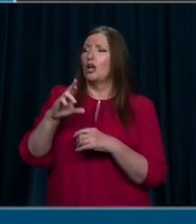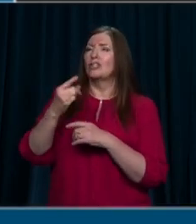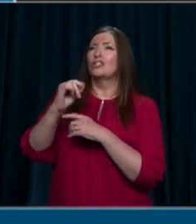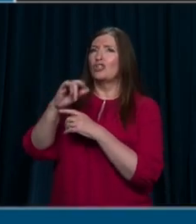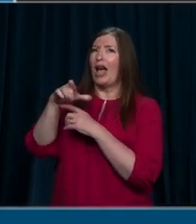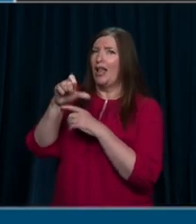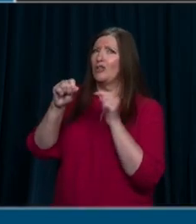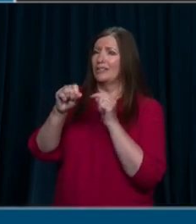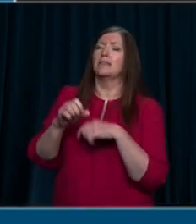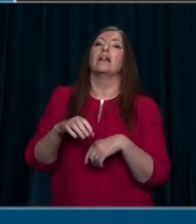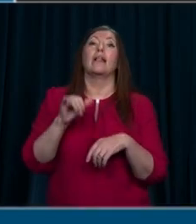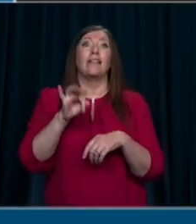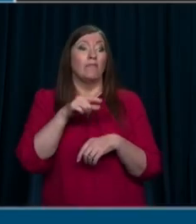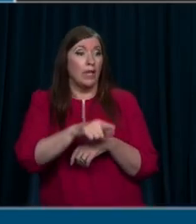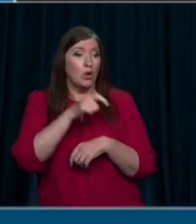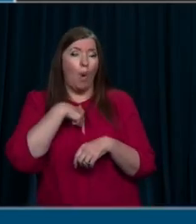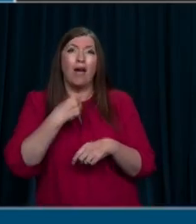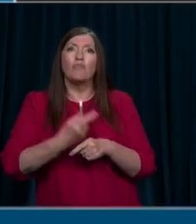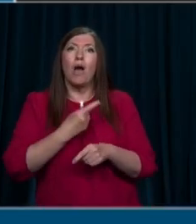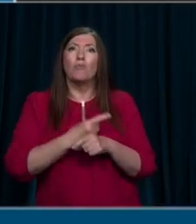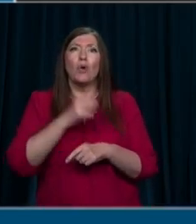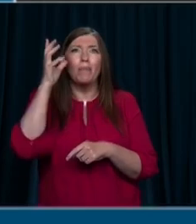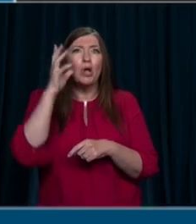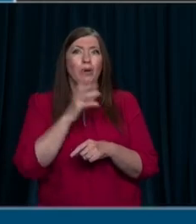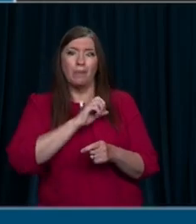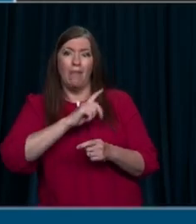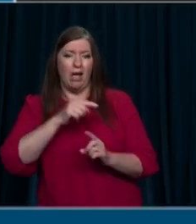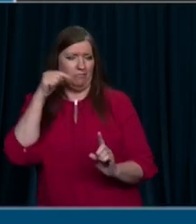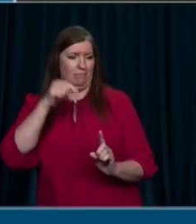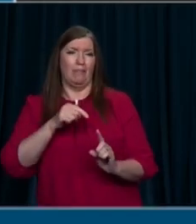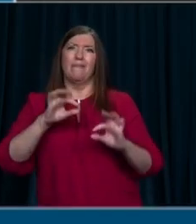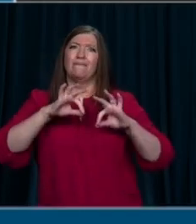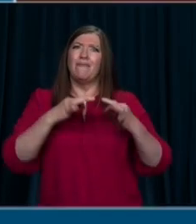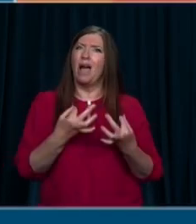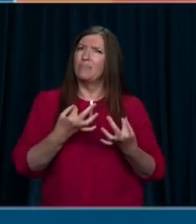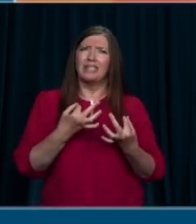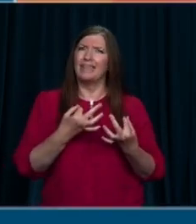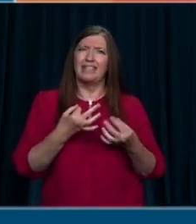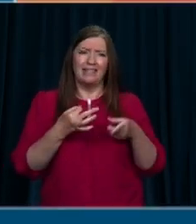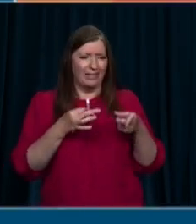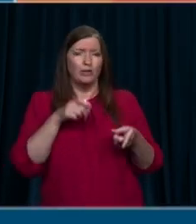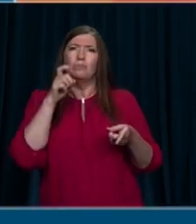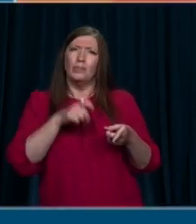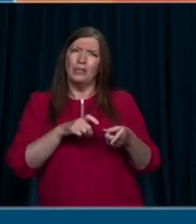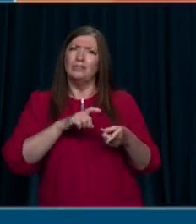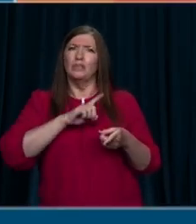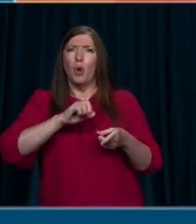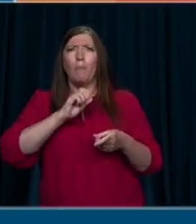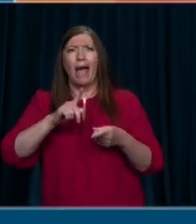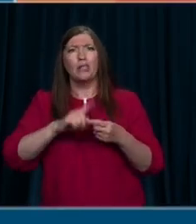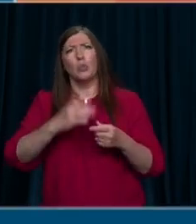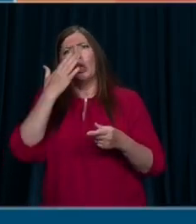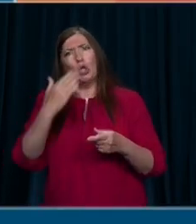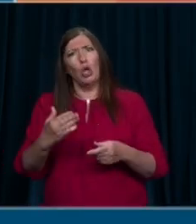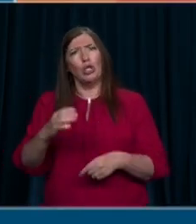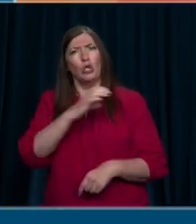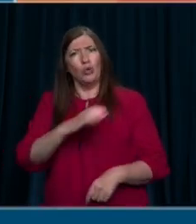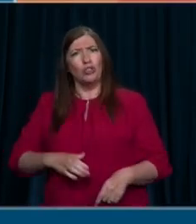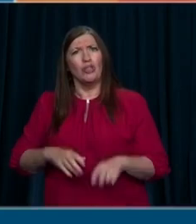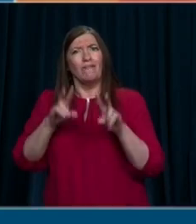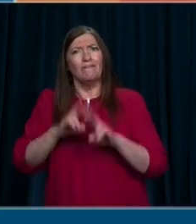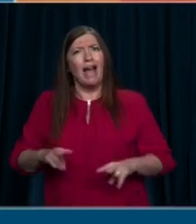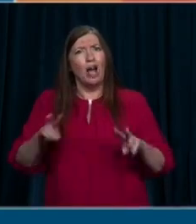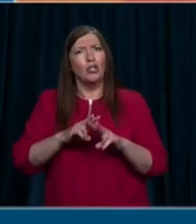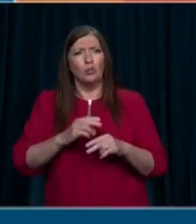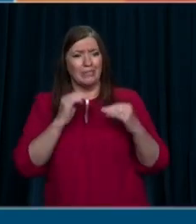proper parenting, because it goes back to the family's being undermined, we got to get back to our good Christian values and get them back in and train them